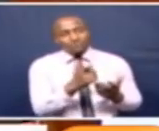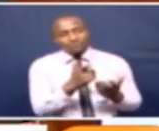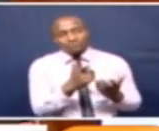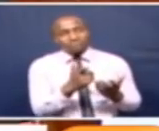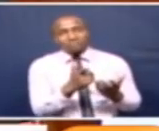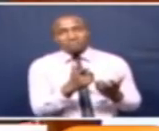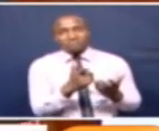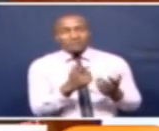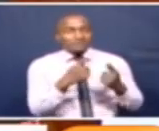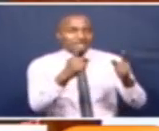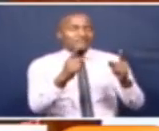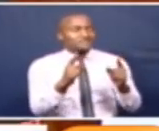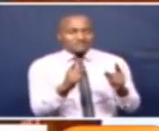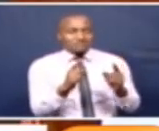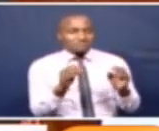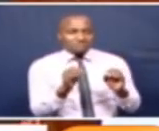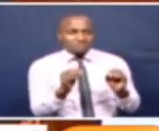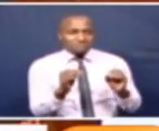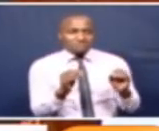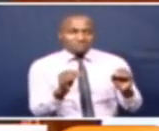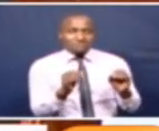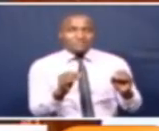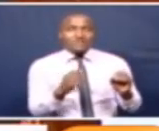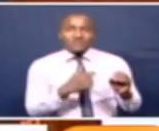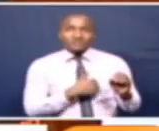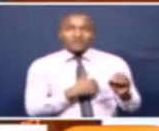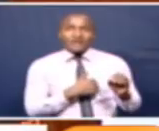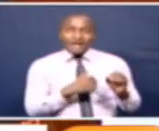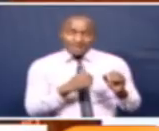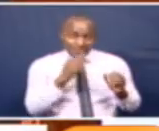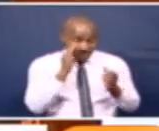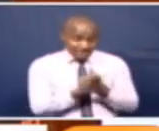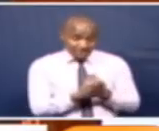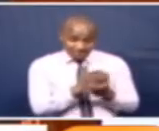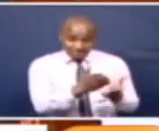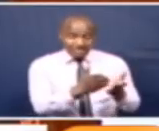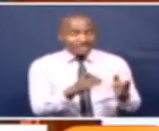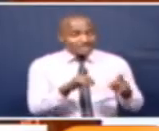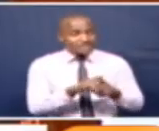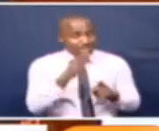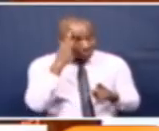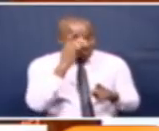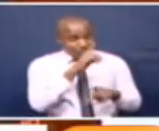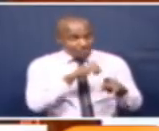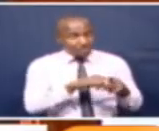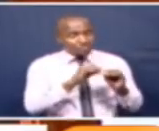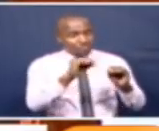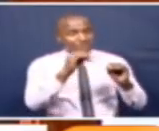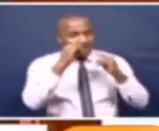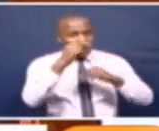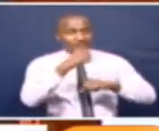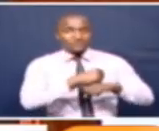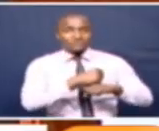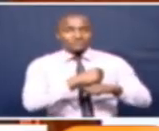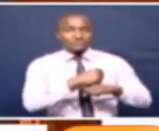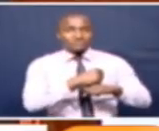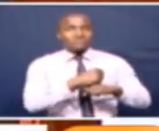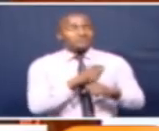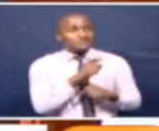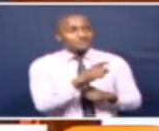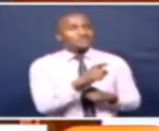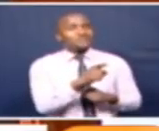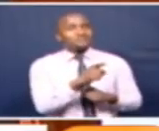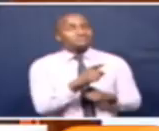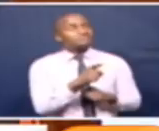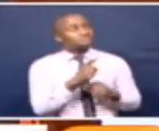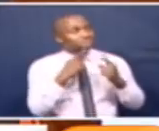us the marks we are expecting. Mm-hmm. So I still believe in her, and I know when she goes to high school, she will still do